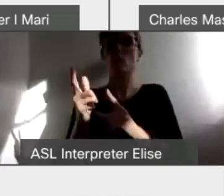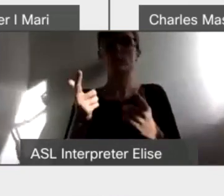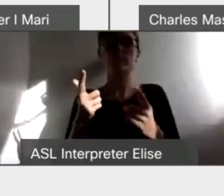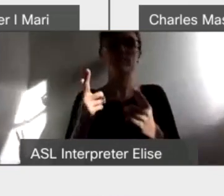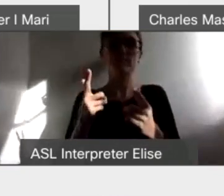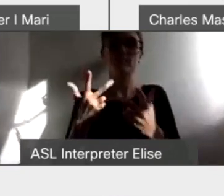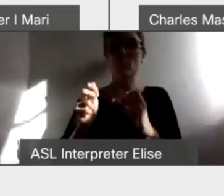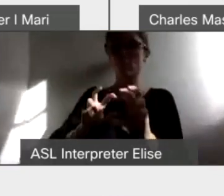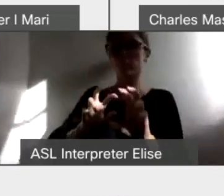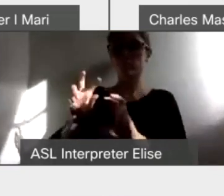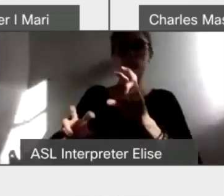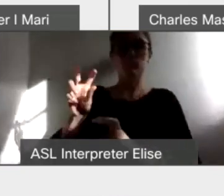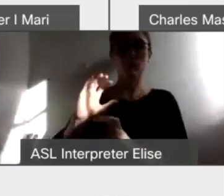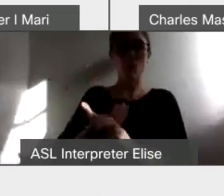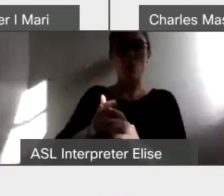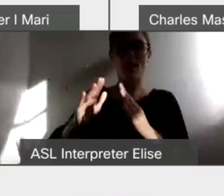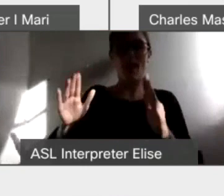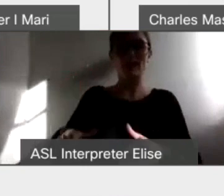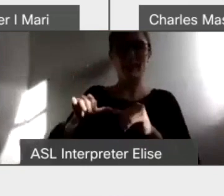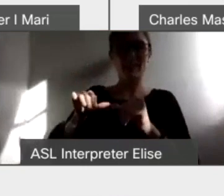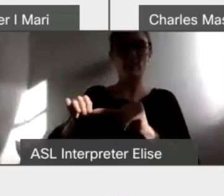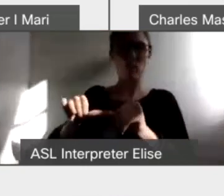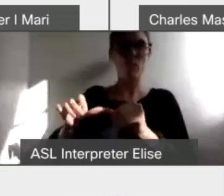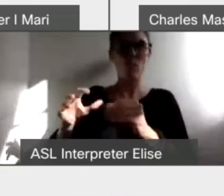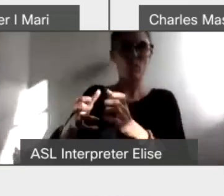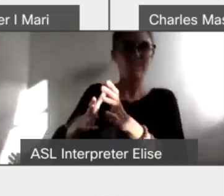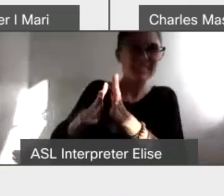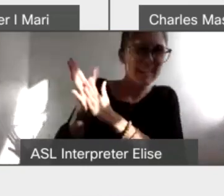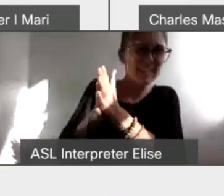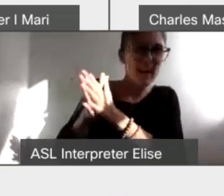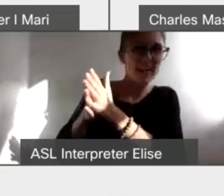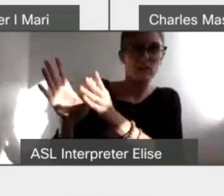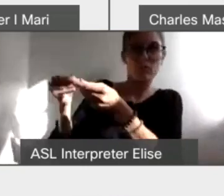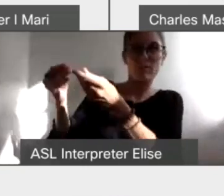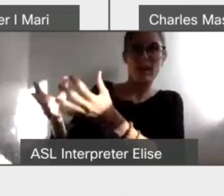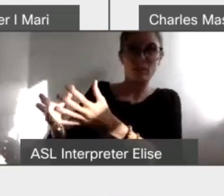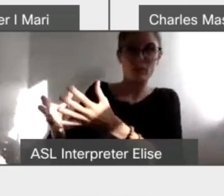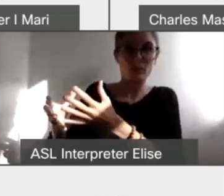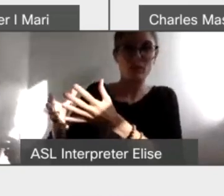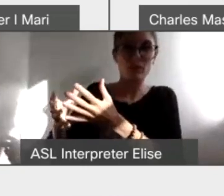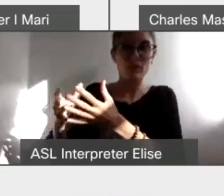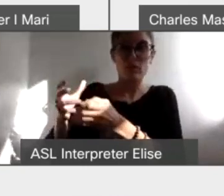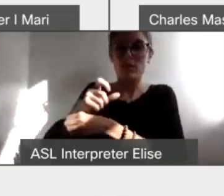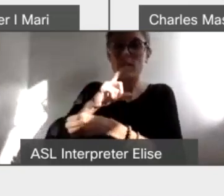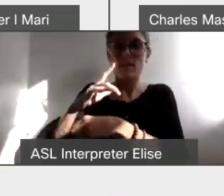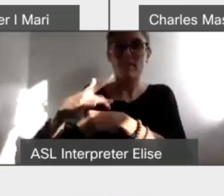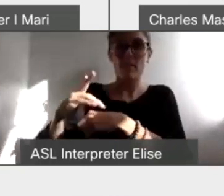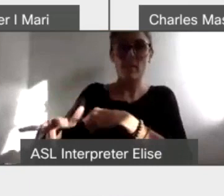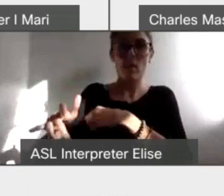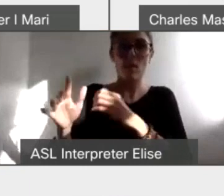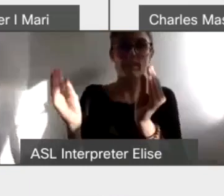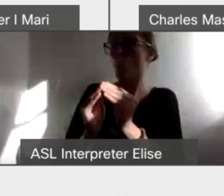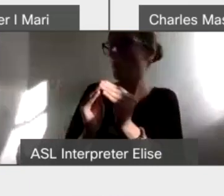housing continuum and, looking to incentivize providers to make available more